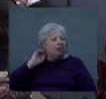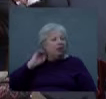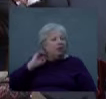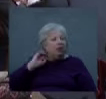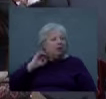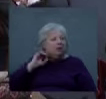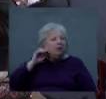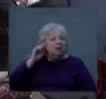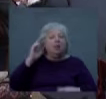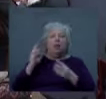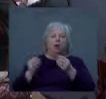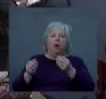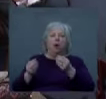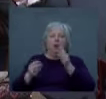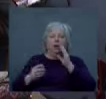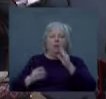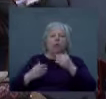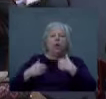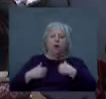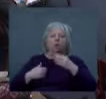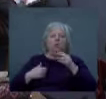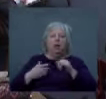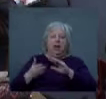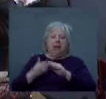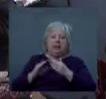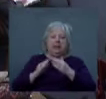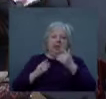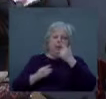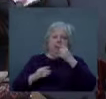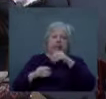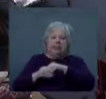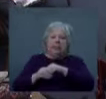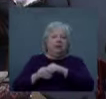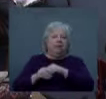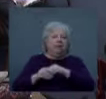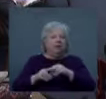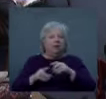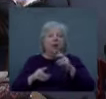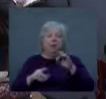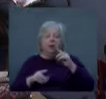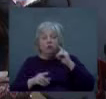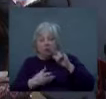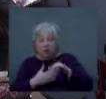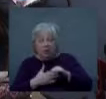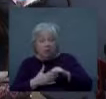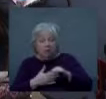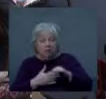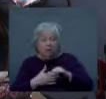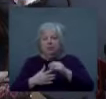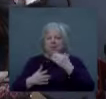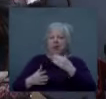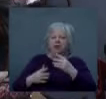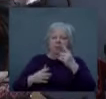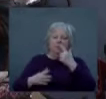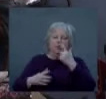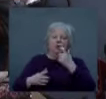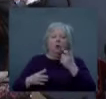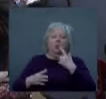so the property will actually be owned by the city. Did you hear that, Mr. Scrable? Thank you so